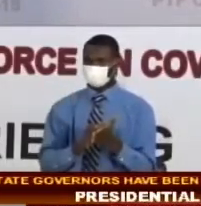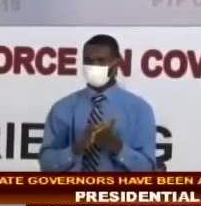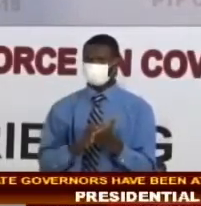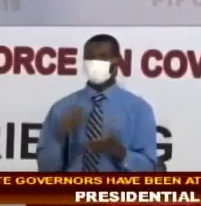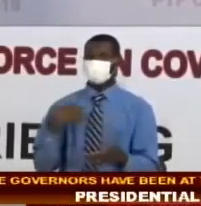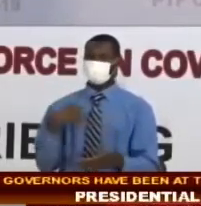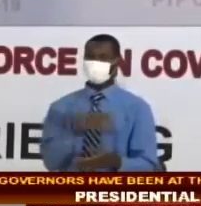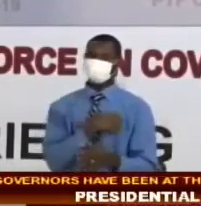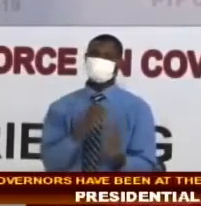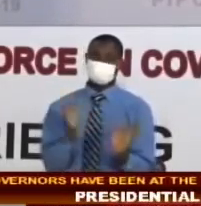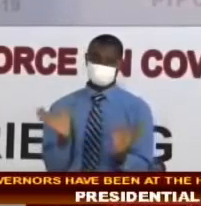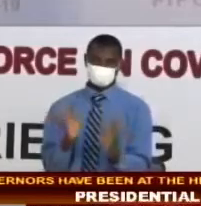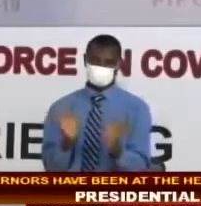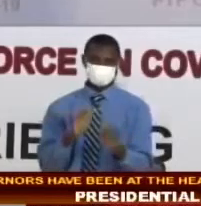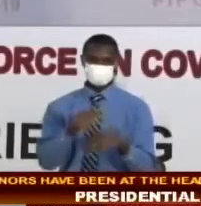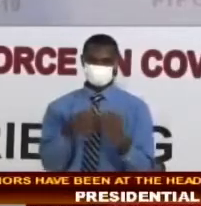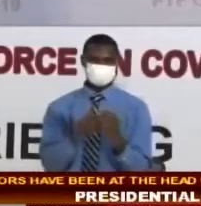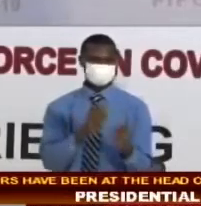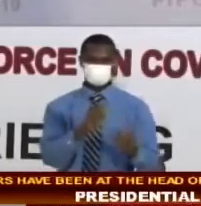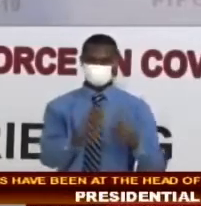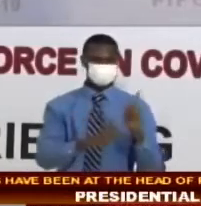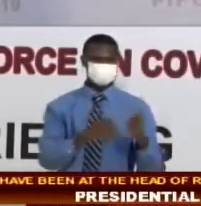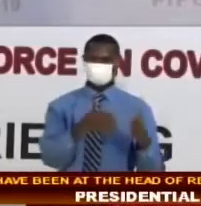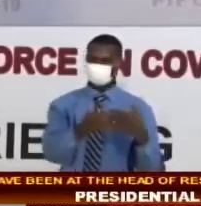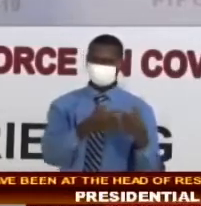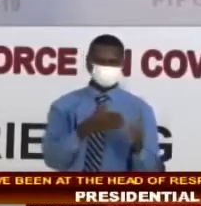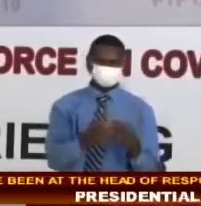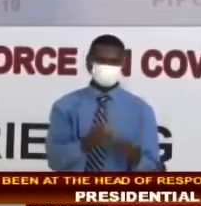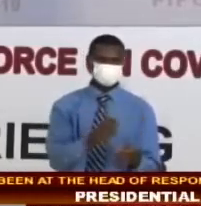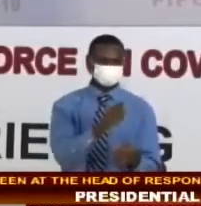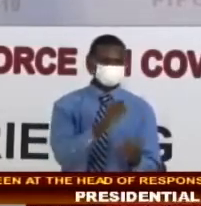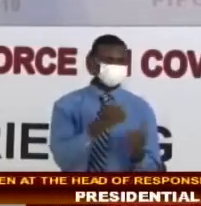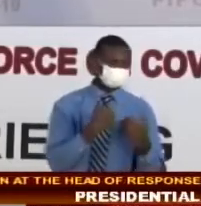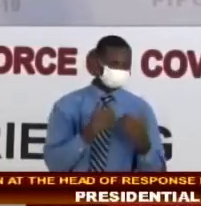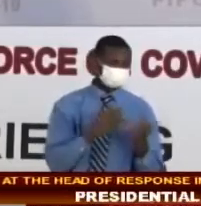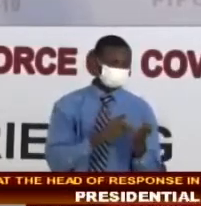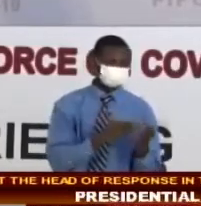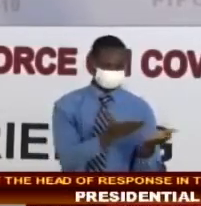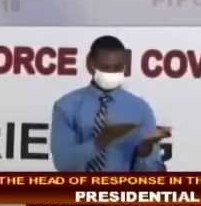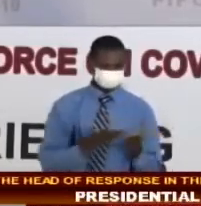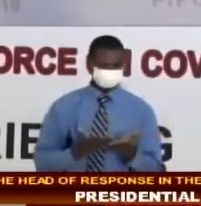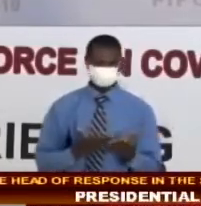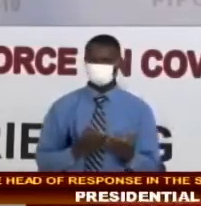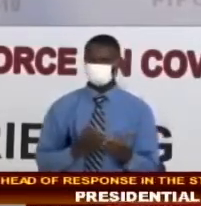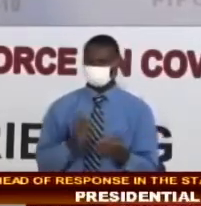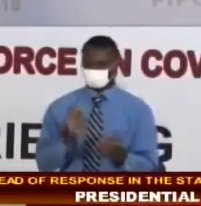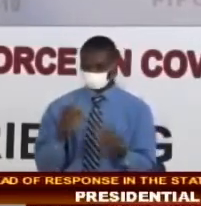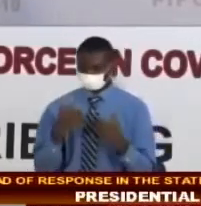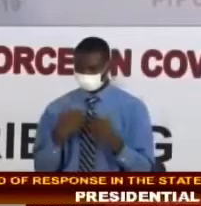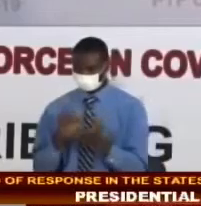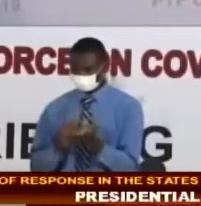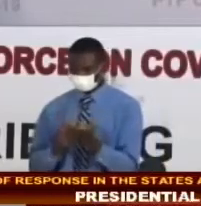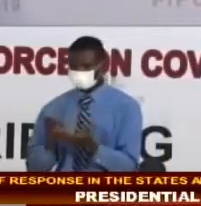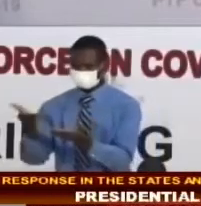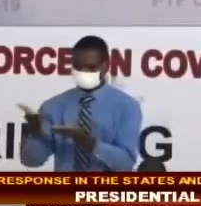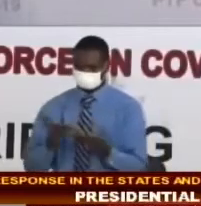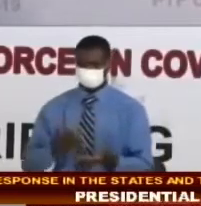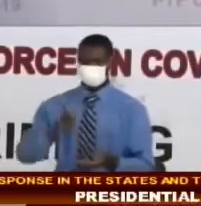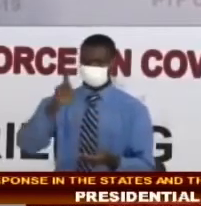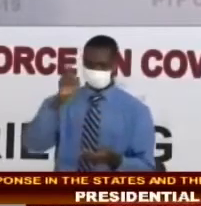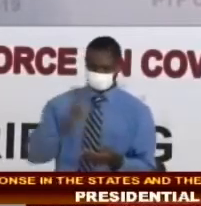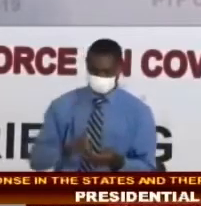we encourage these people to come forward with their remedy. But these remedies, they have to go through the proper